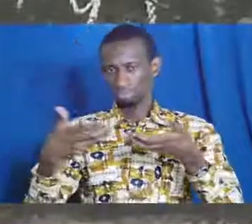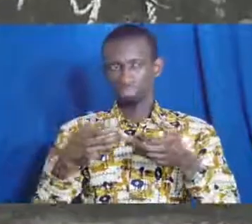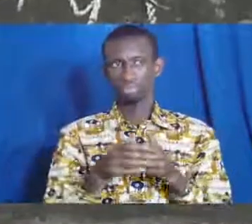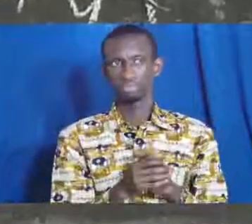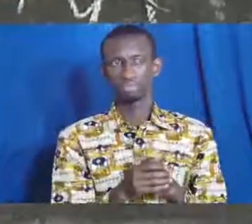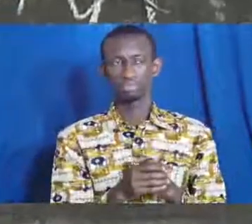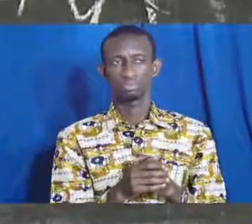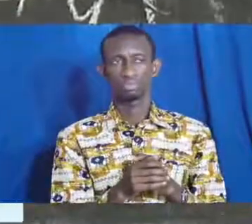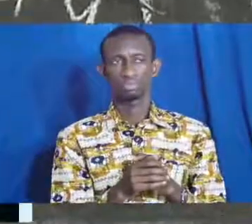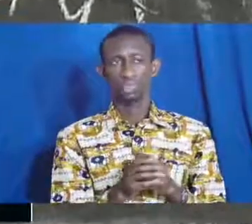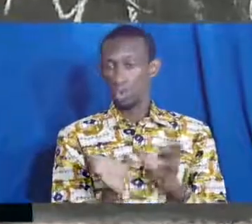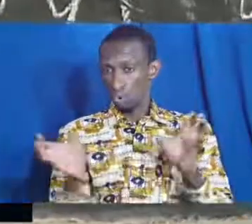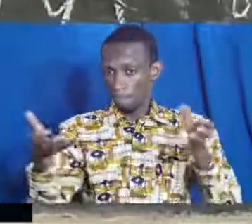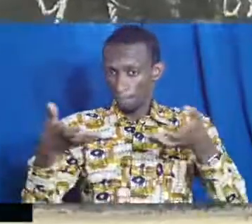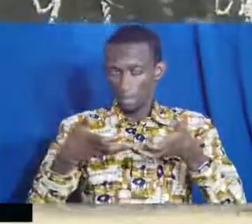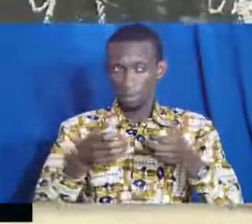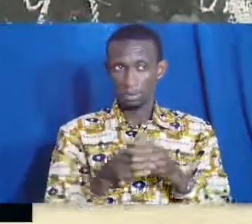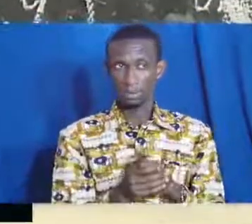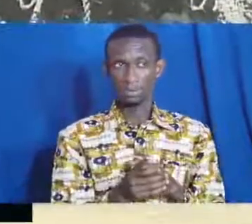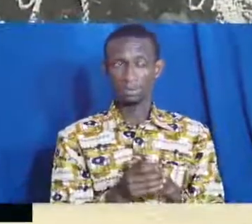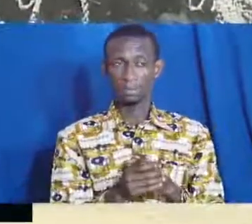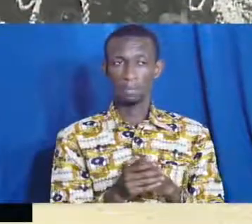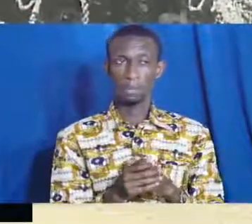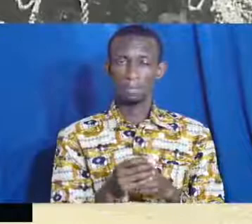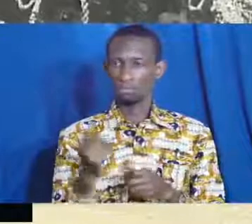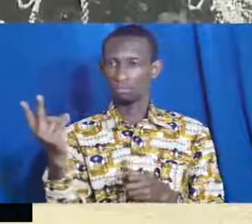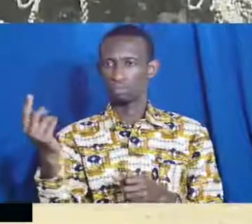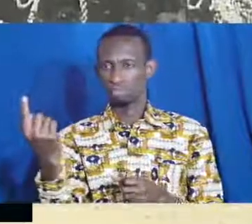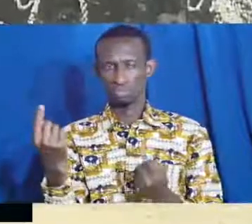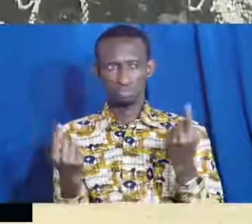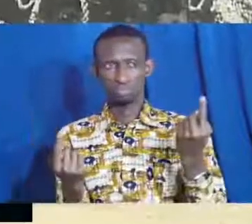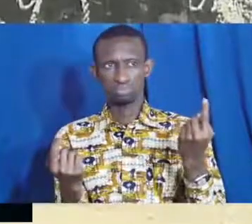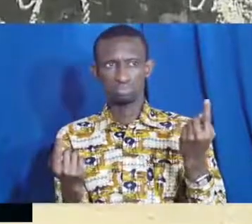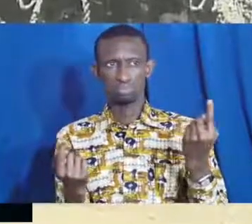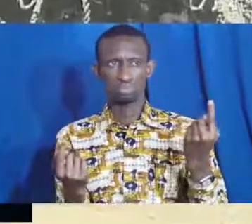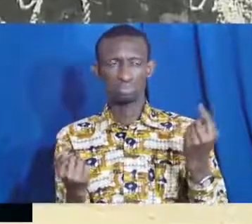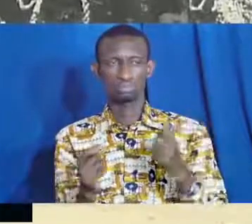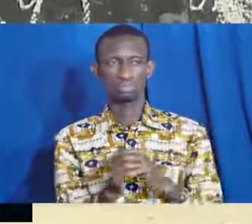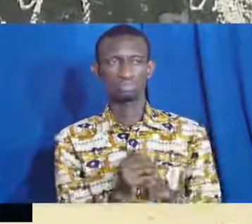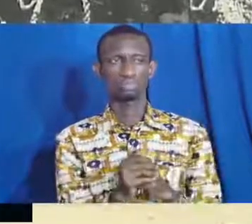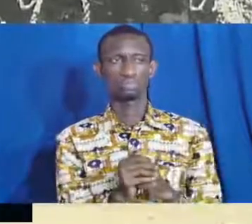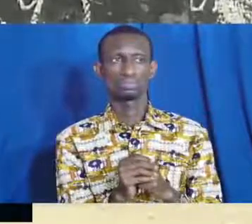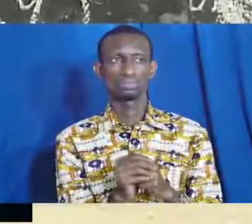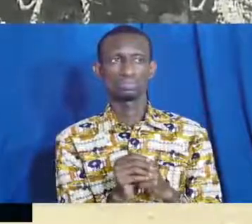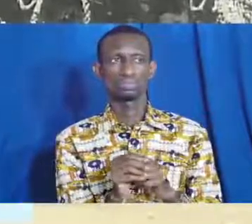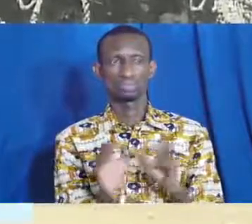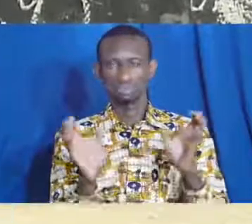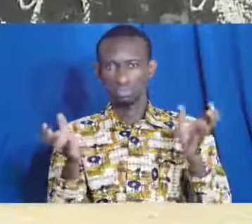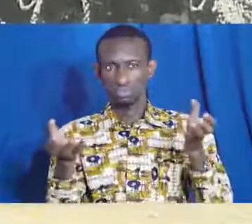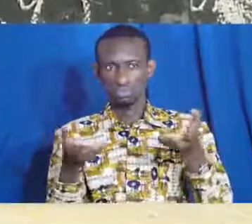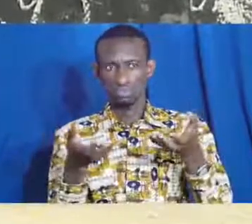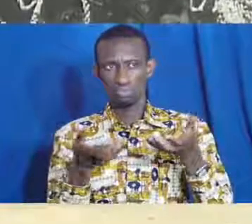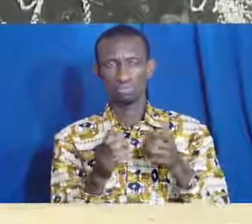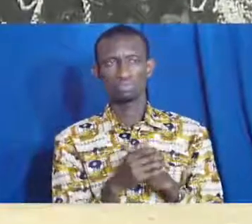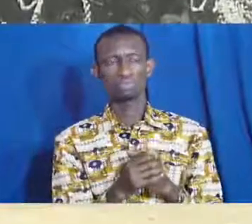iodide ions. And then you see the potassium combining with the nitrate